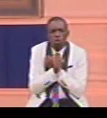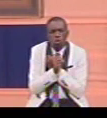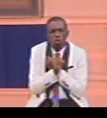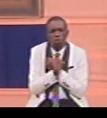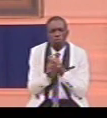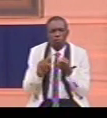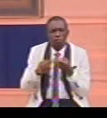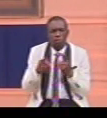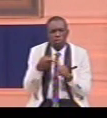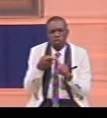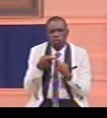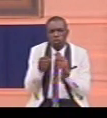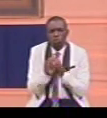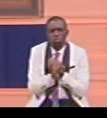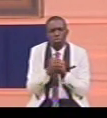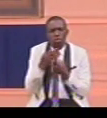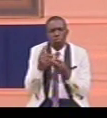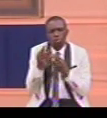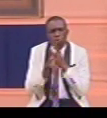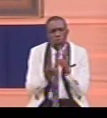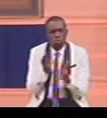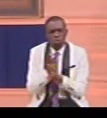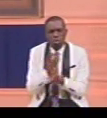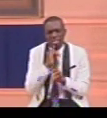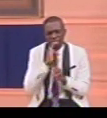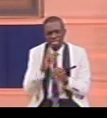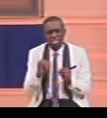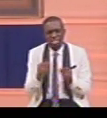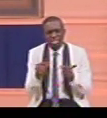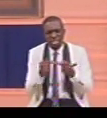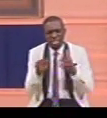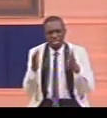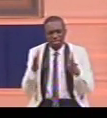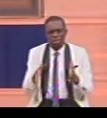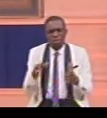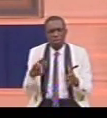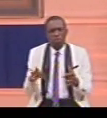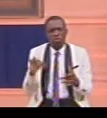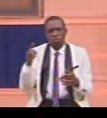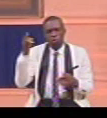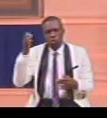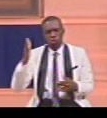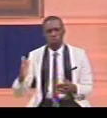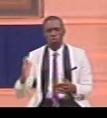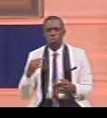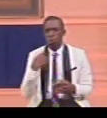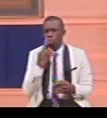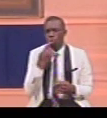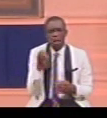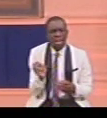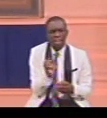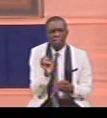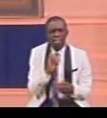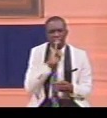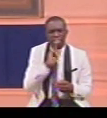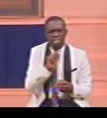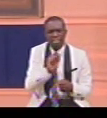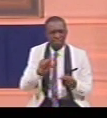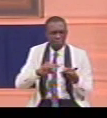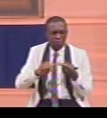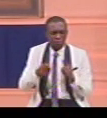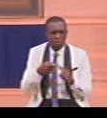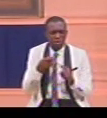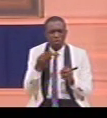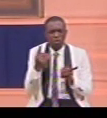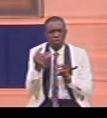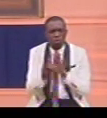the world is enmity with God whosoever therefore will be a French of the world they are